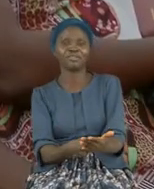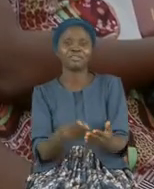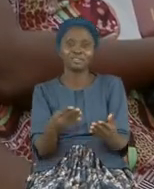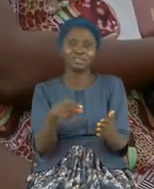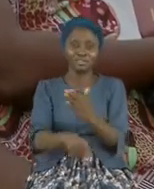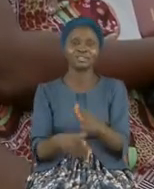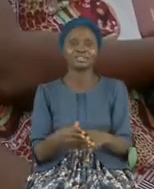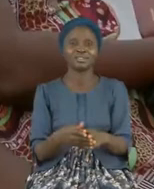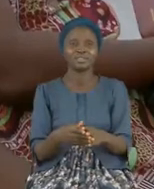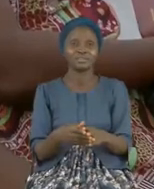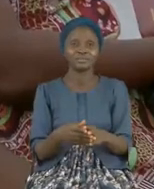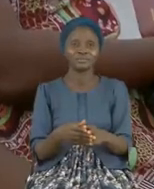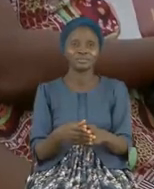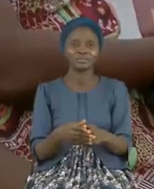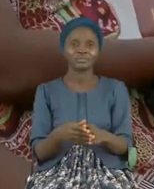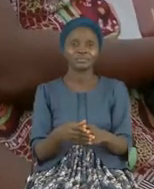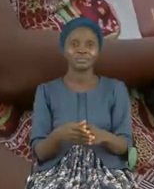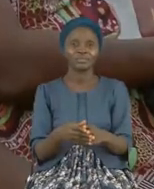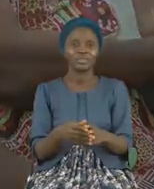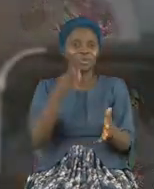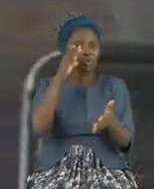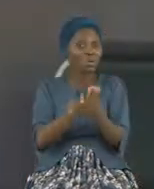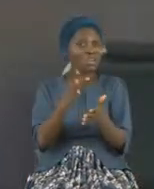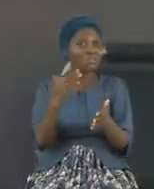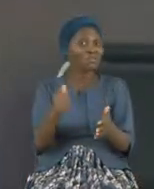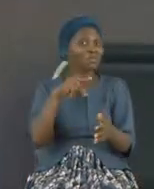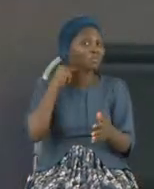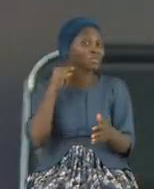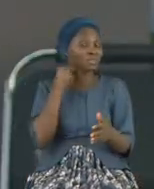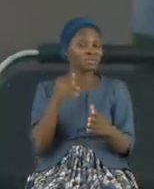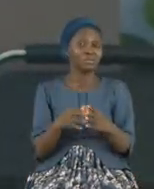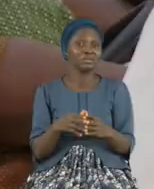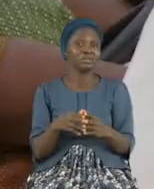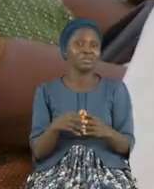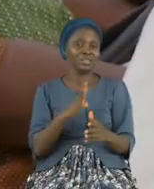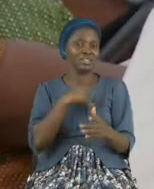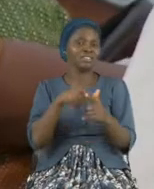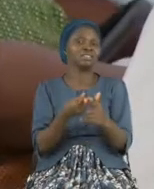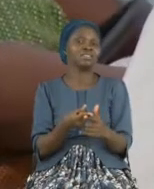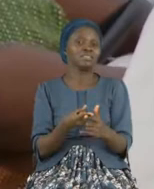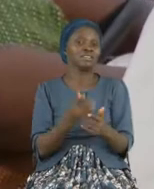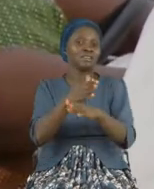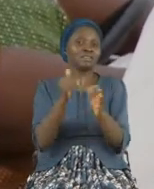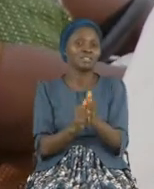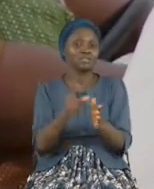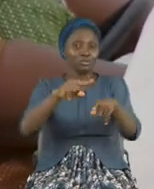Why for pastor? And then after that, you go back